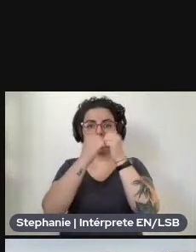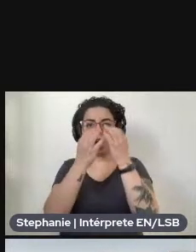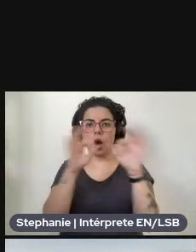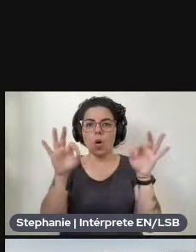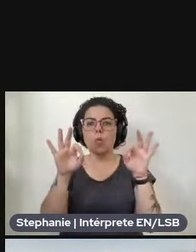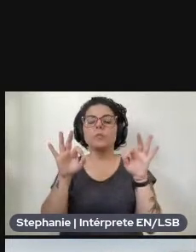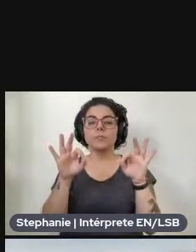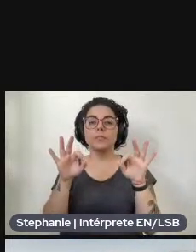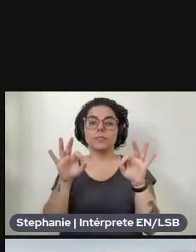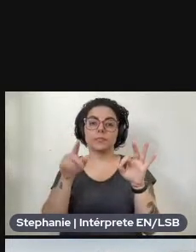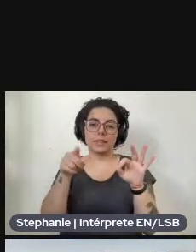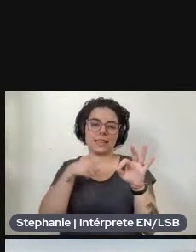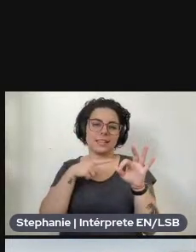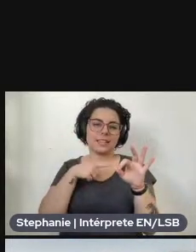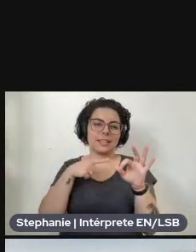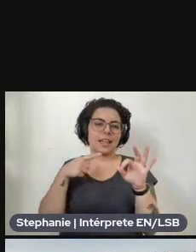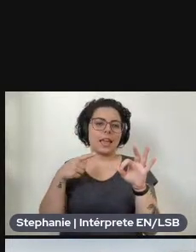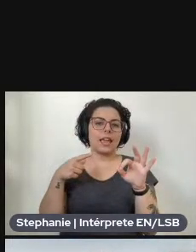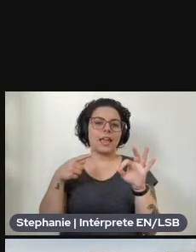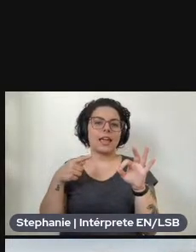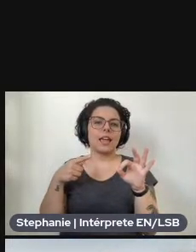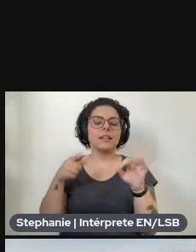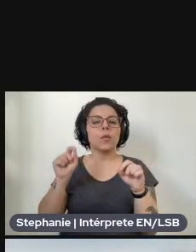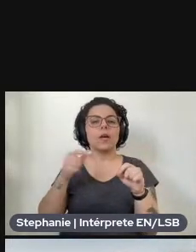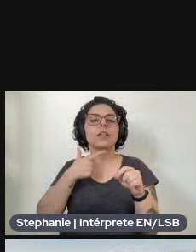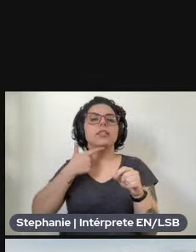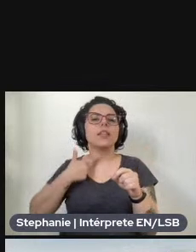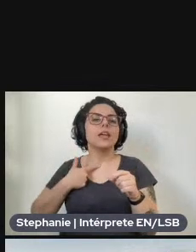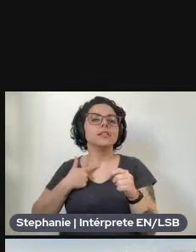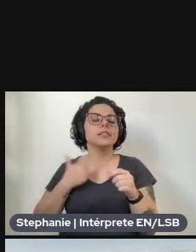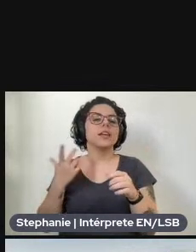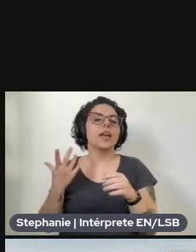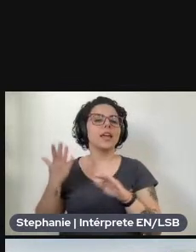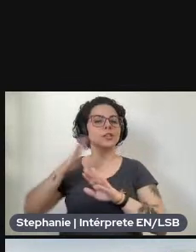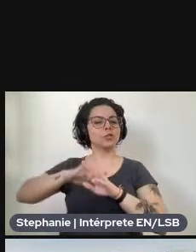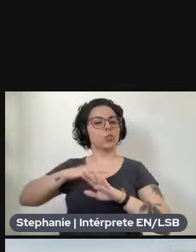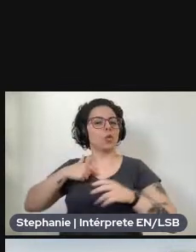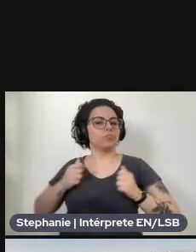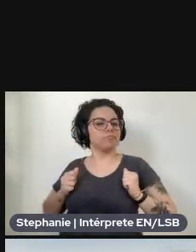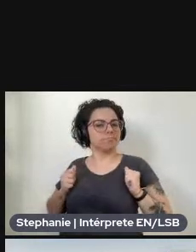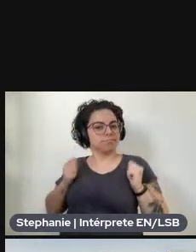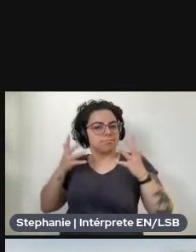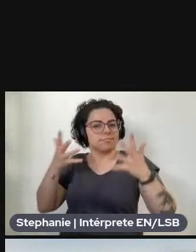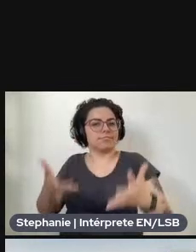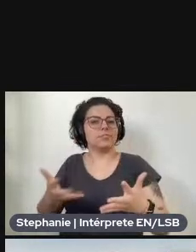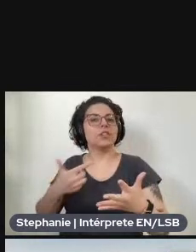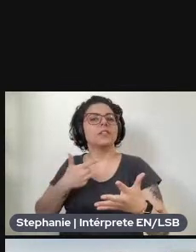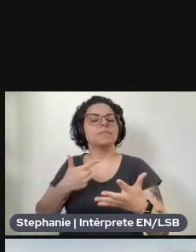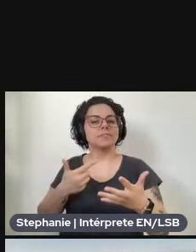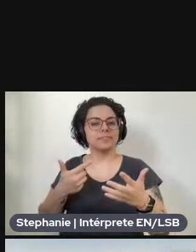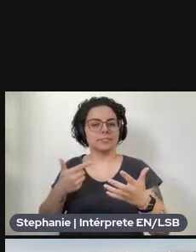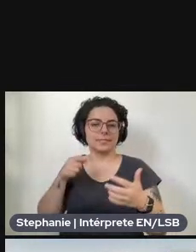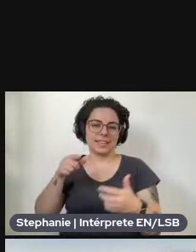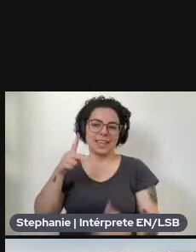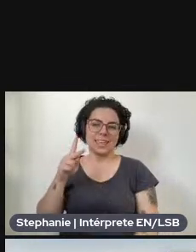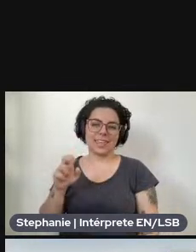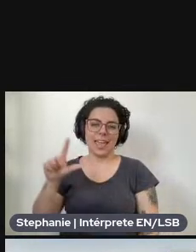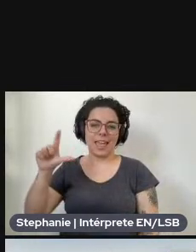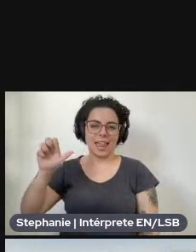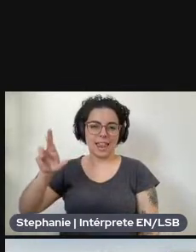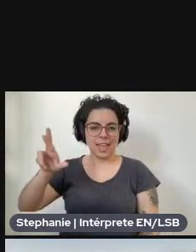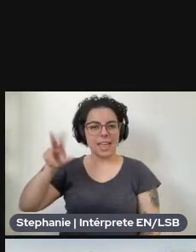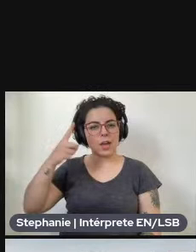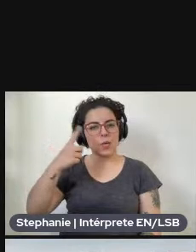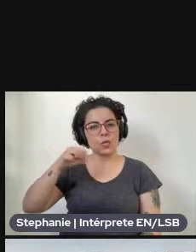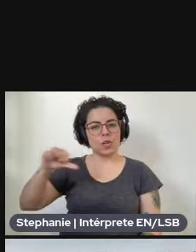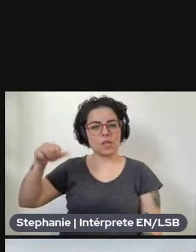by the wish to desire to be extravagant. And that is, of course, what Keller also said before. So